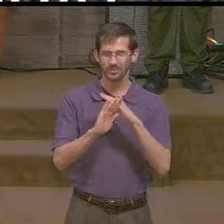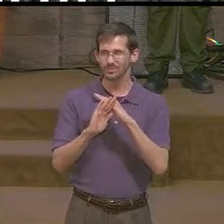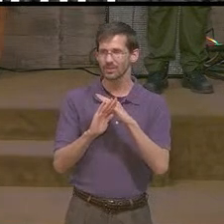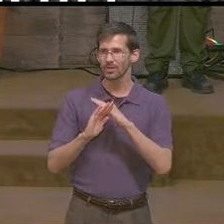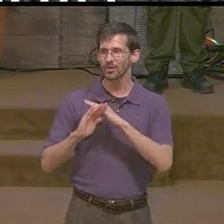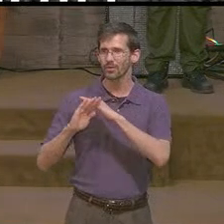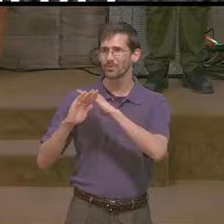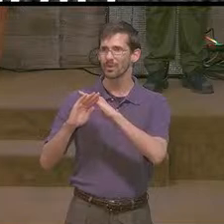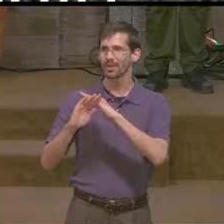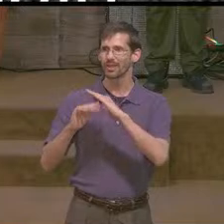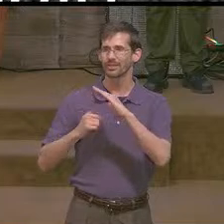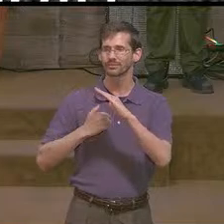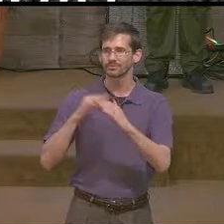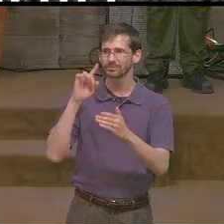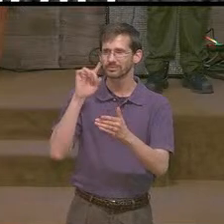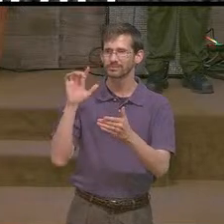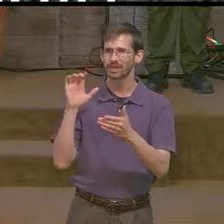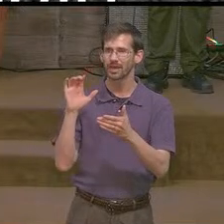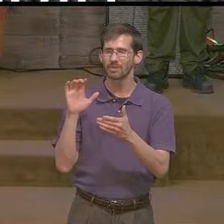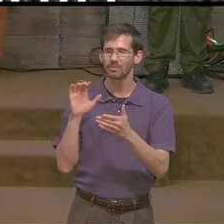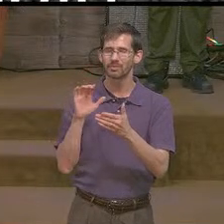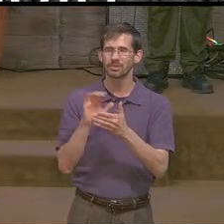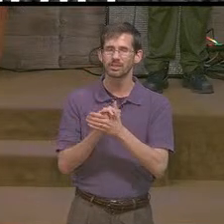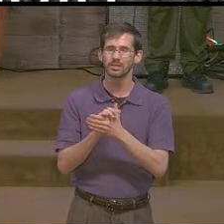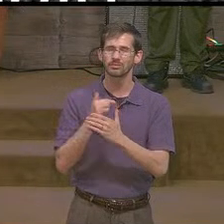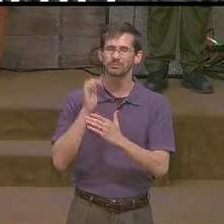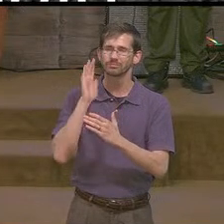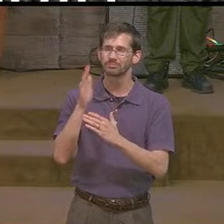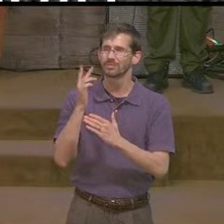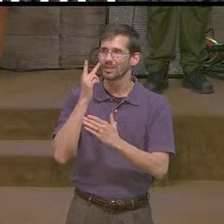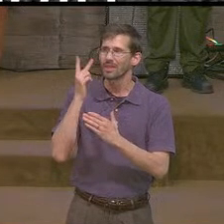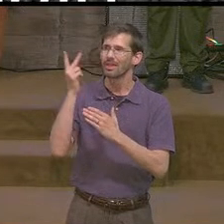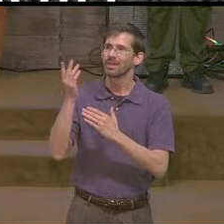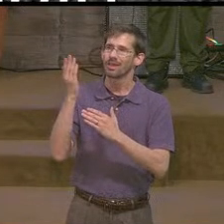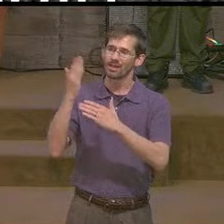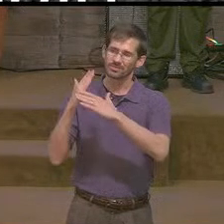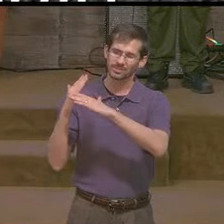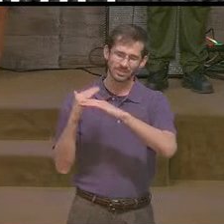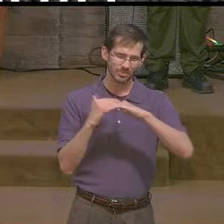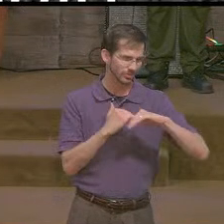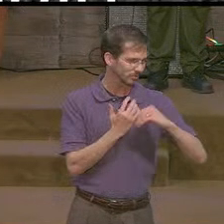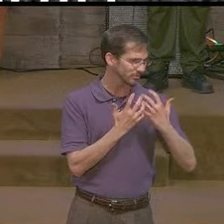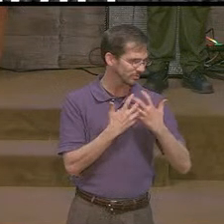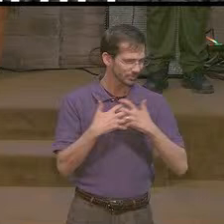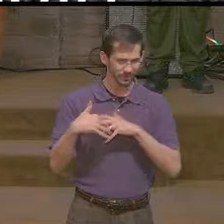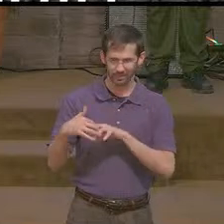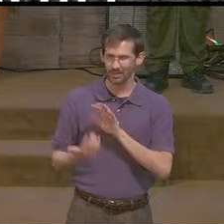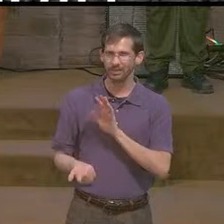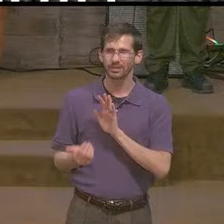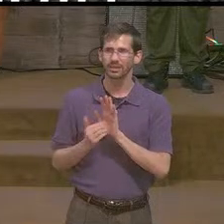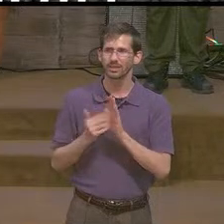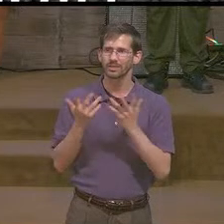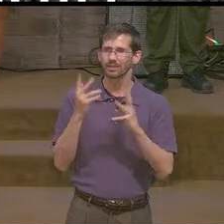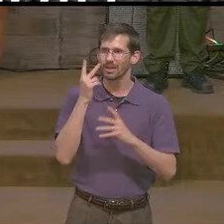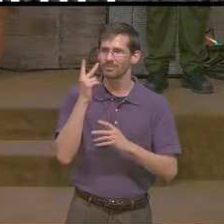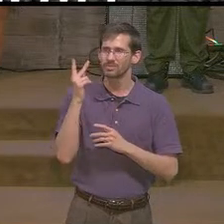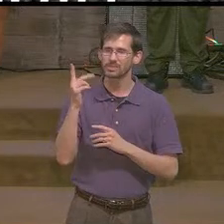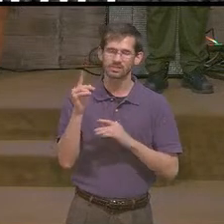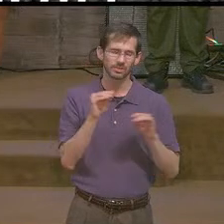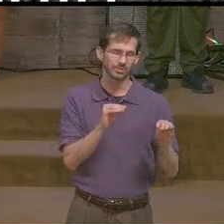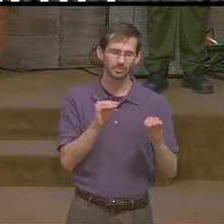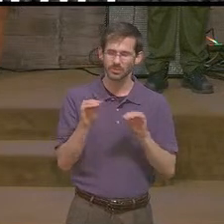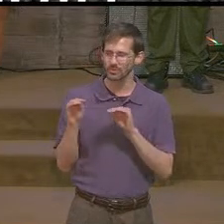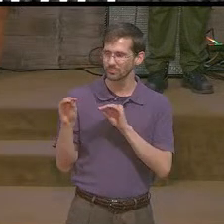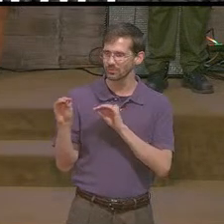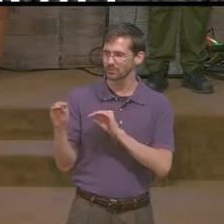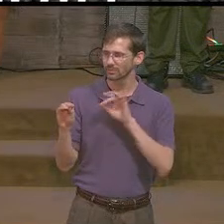there is no way, and I believe I'll see you. I see you move. I see